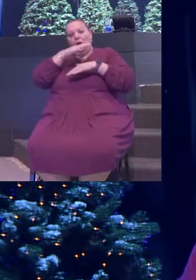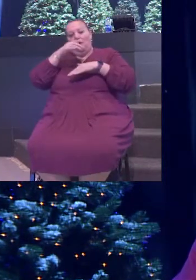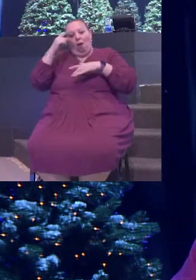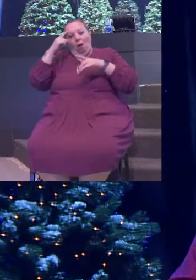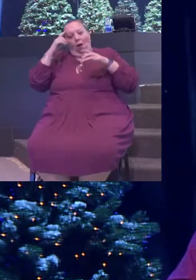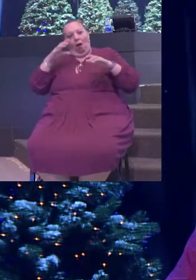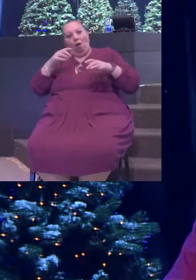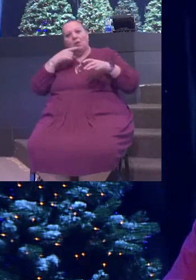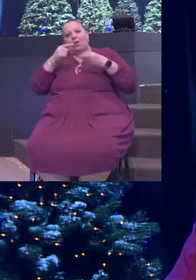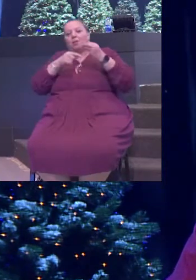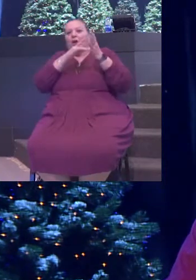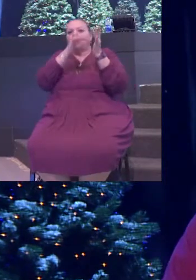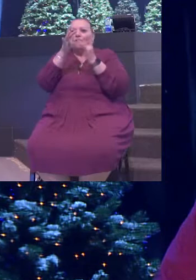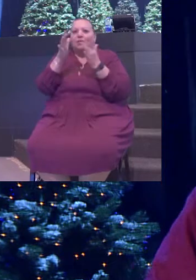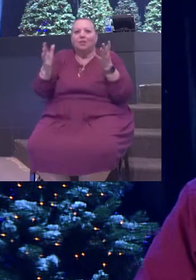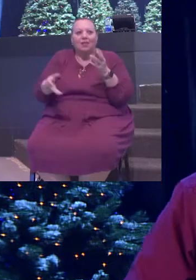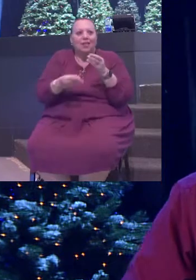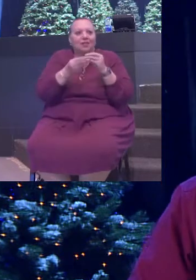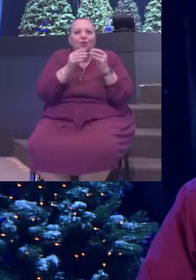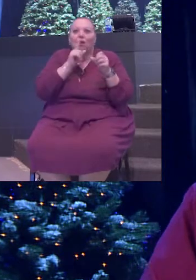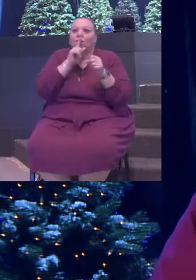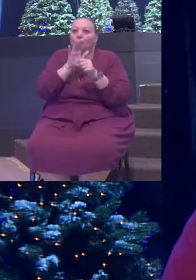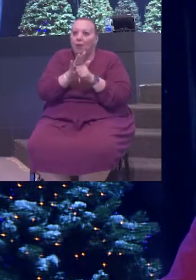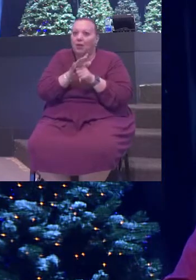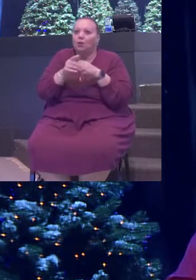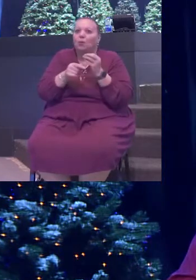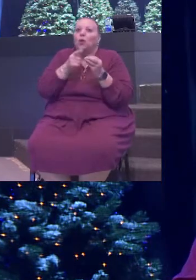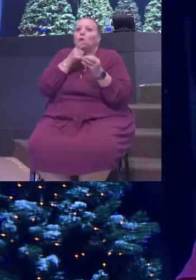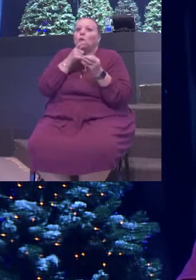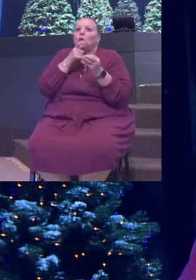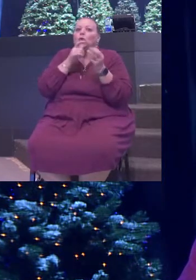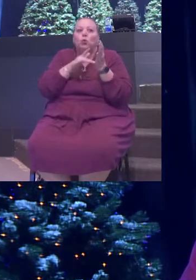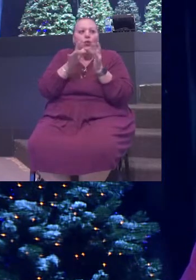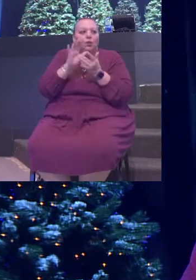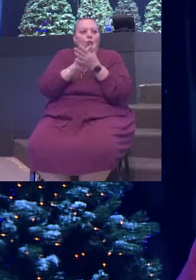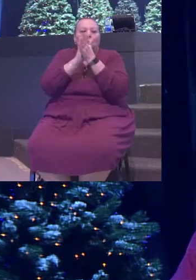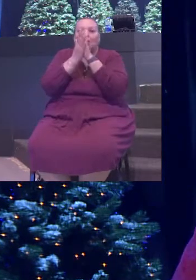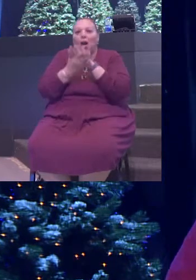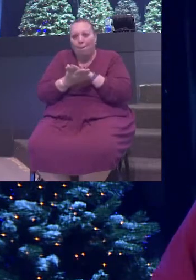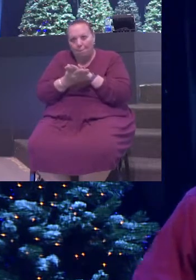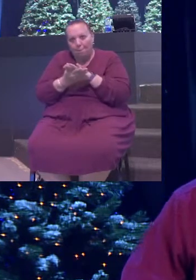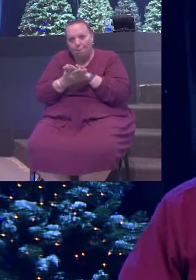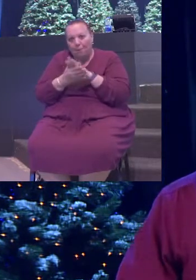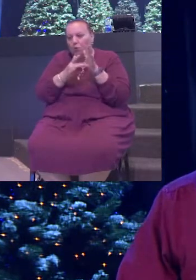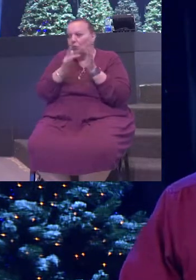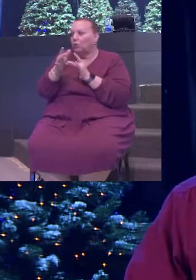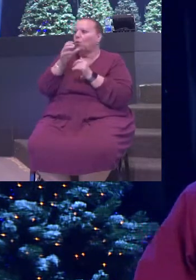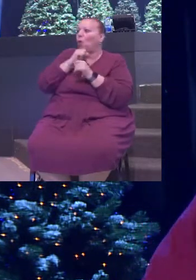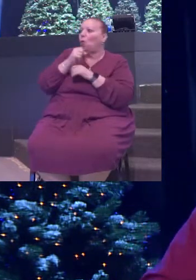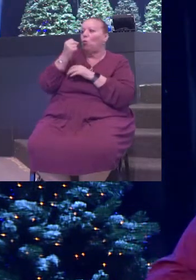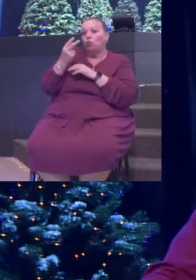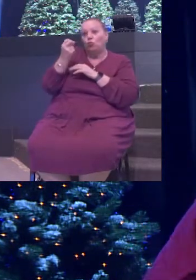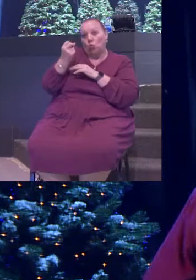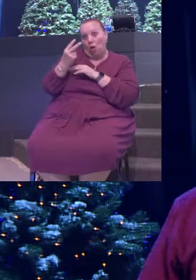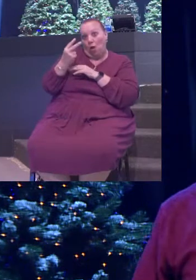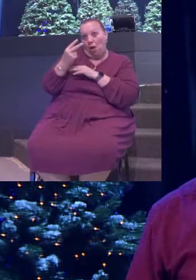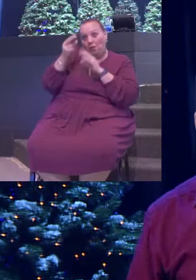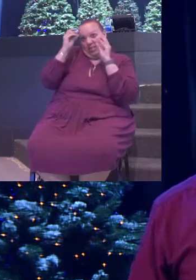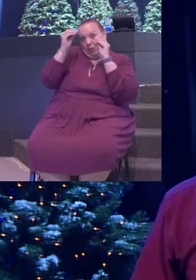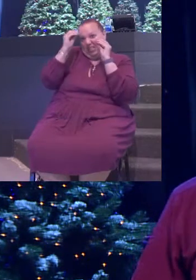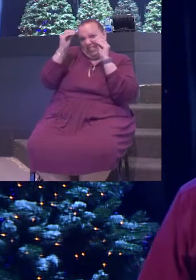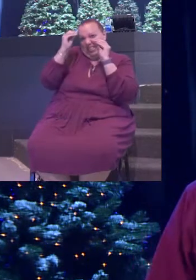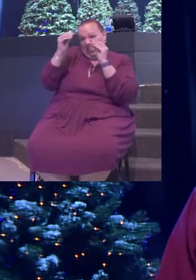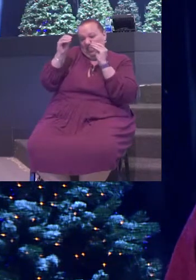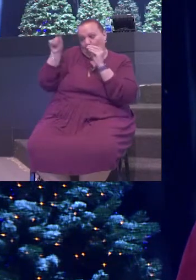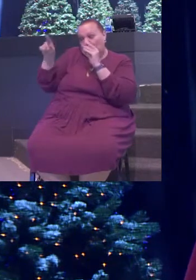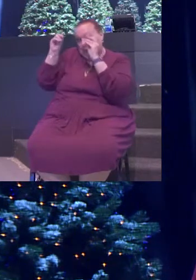said about Jesus, just additional confirmation about who Jesus would become. And when Jesus was 12 years old and he was teaching the